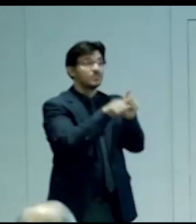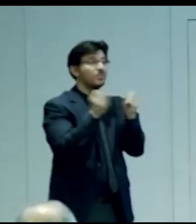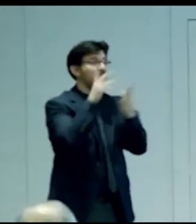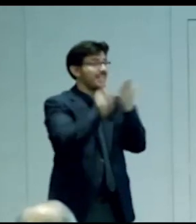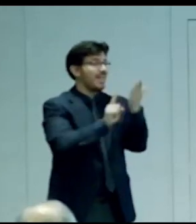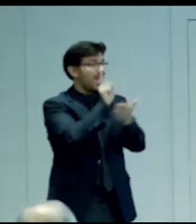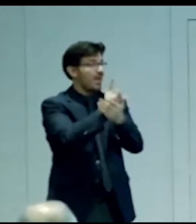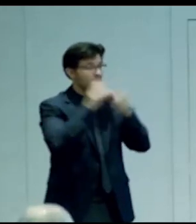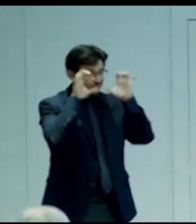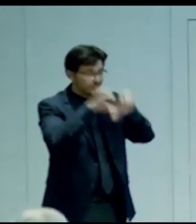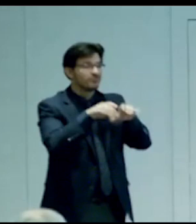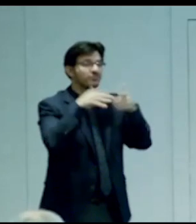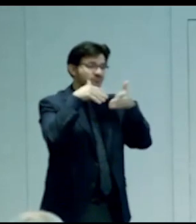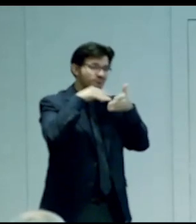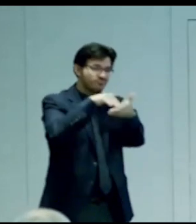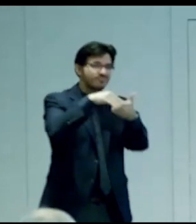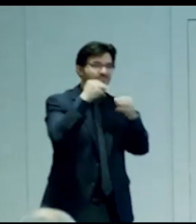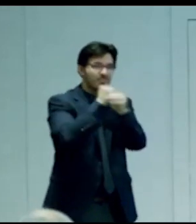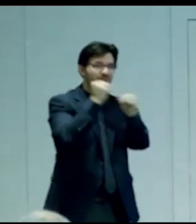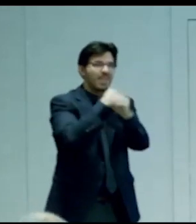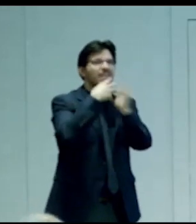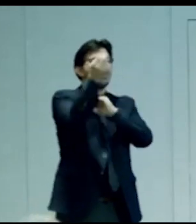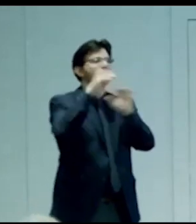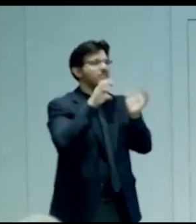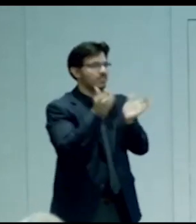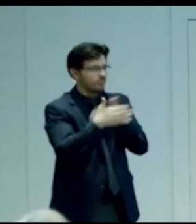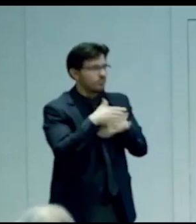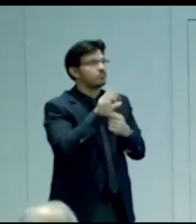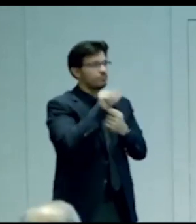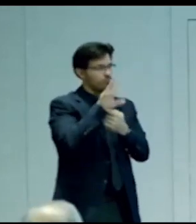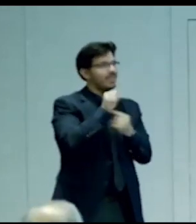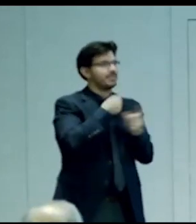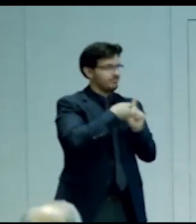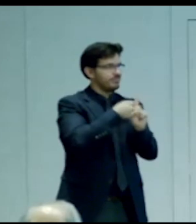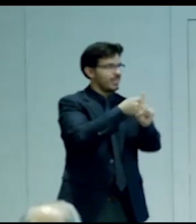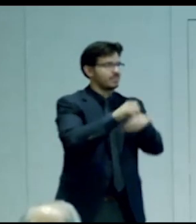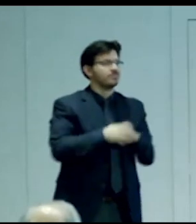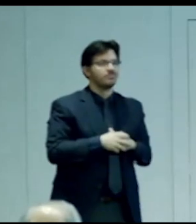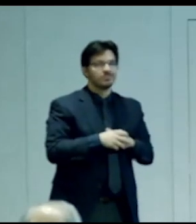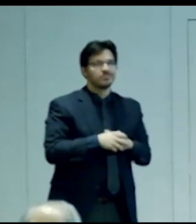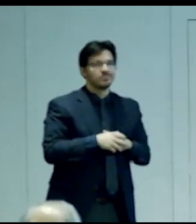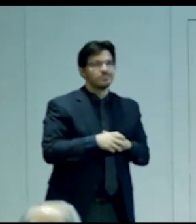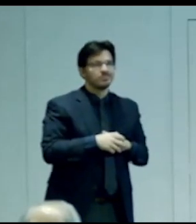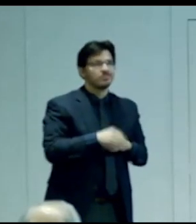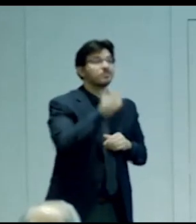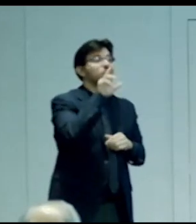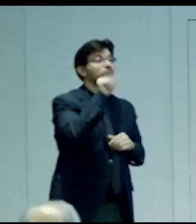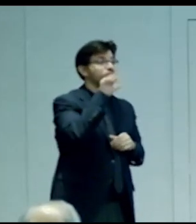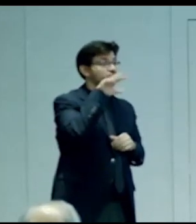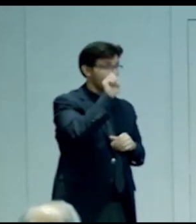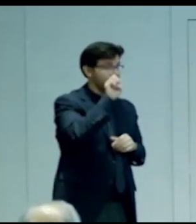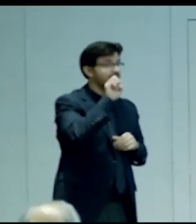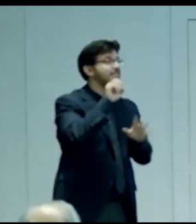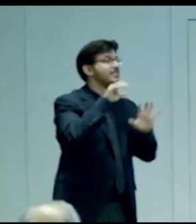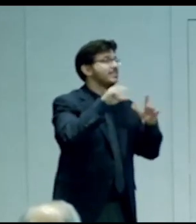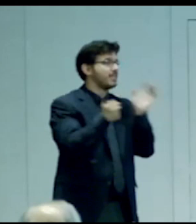spent in the study of mathematics outside of class. So race now took up place, and it was no longer